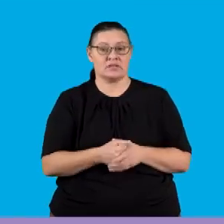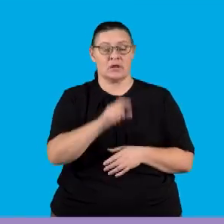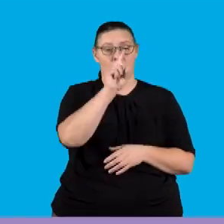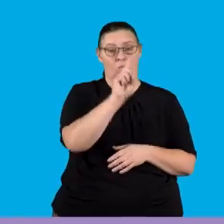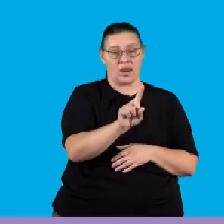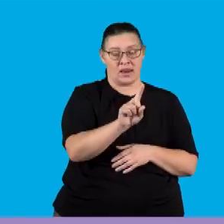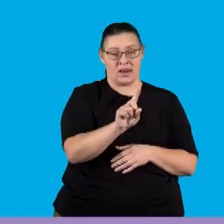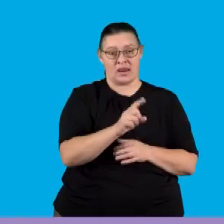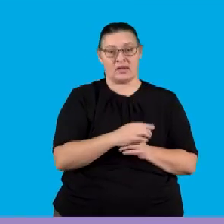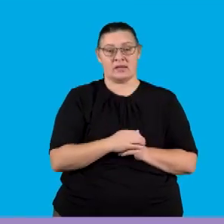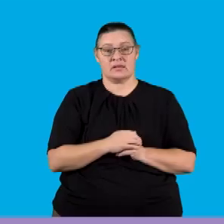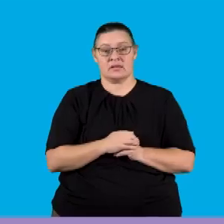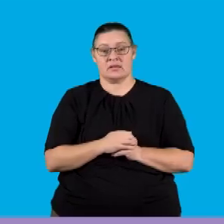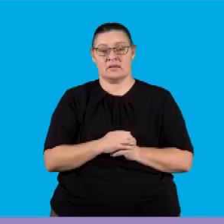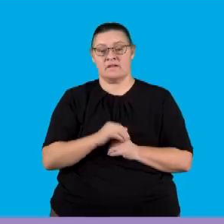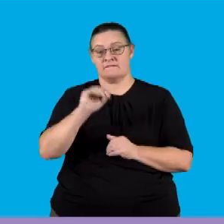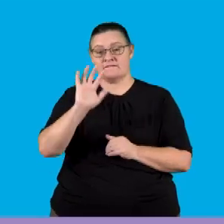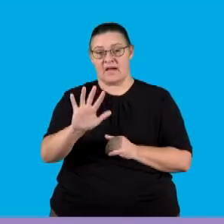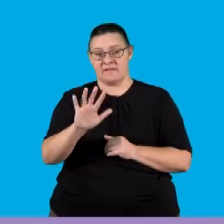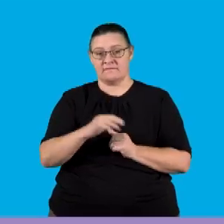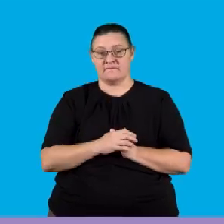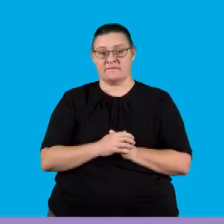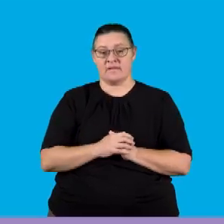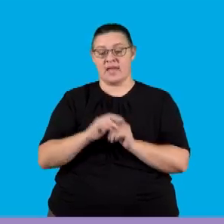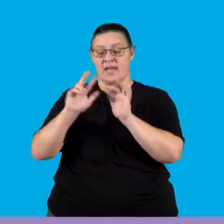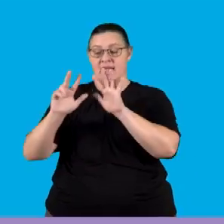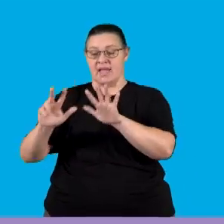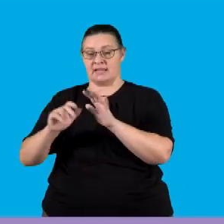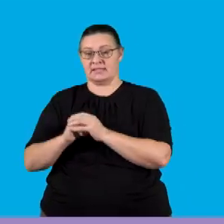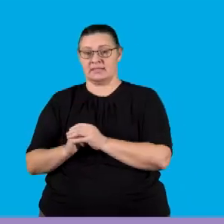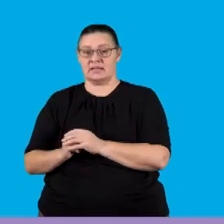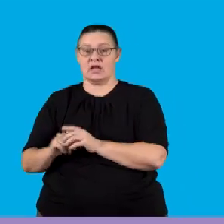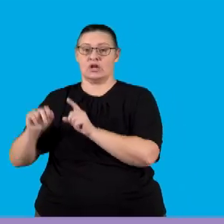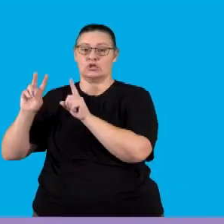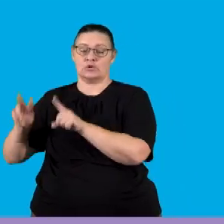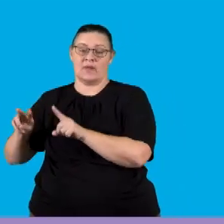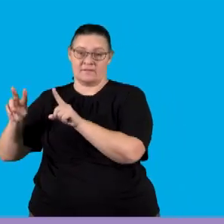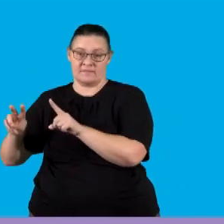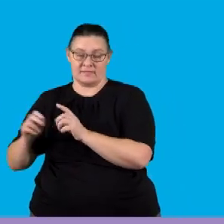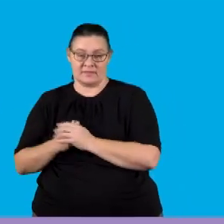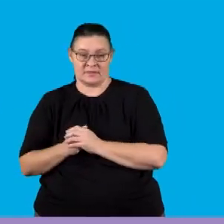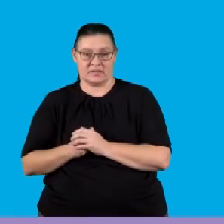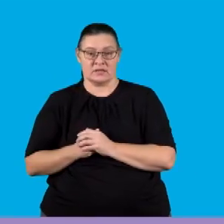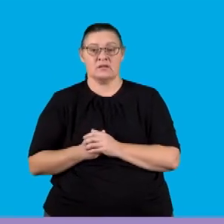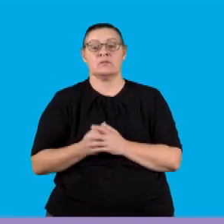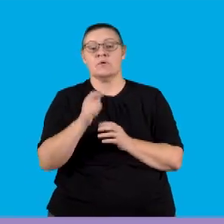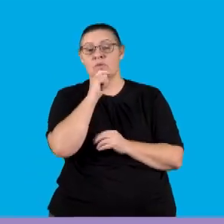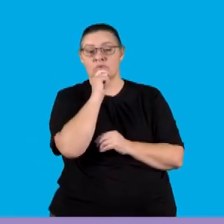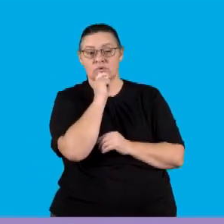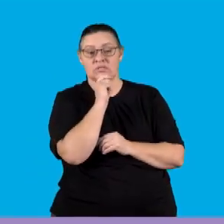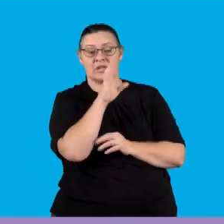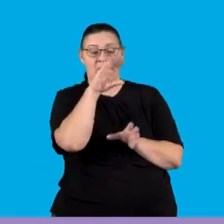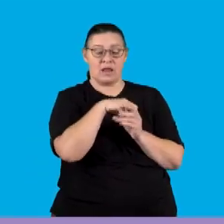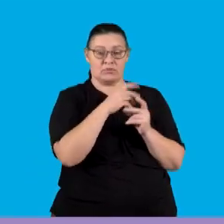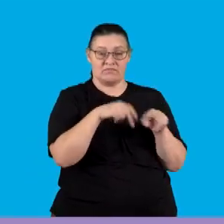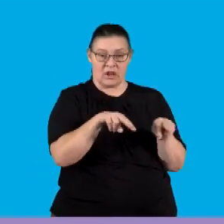given? That is a 1, a 5, an 8, and a 12. So we are